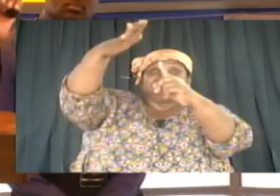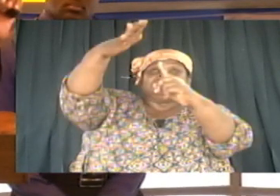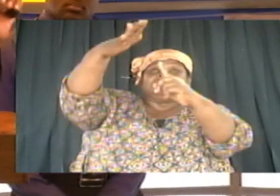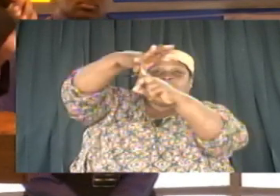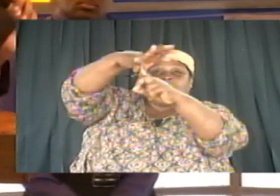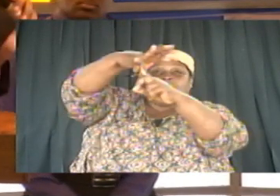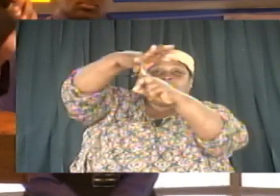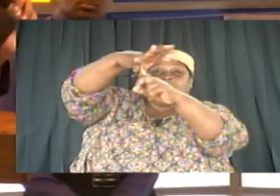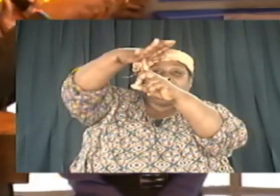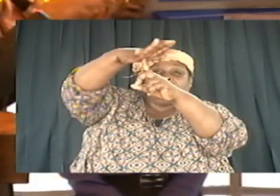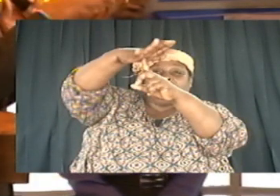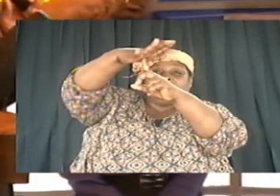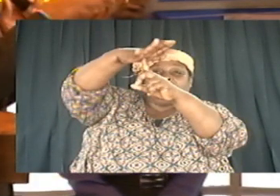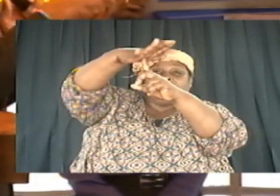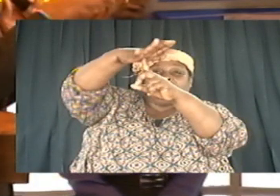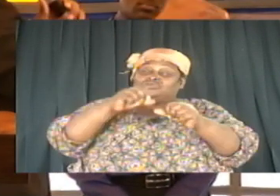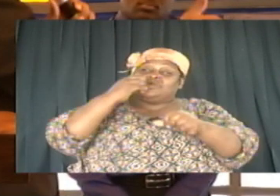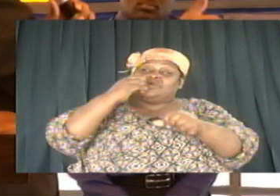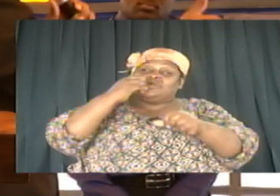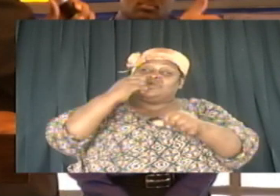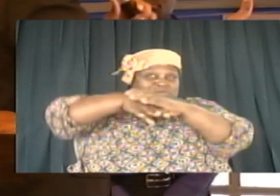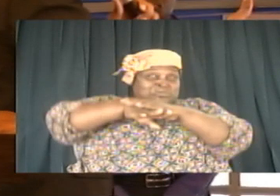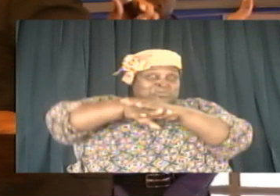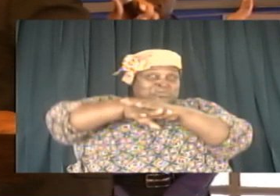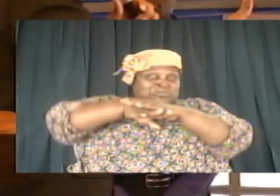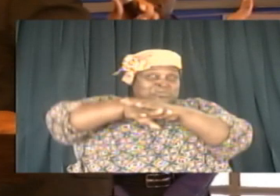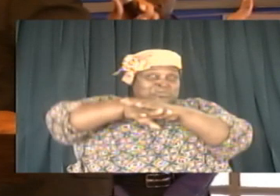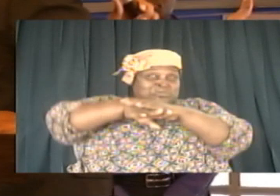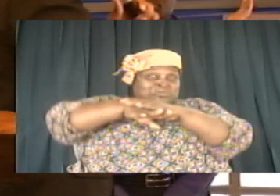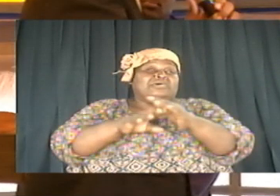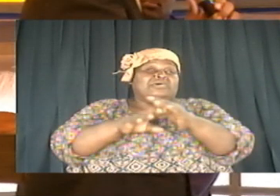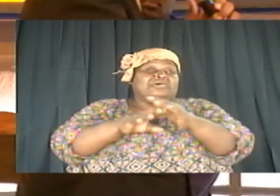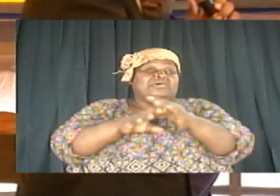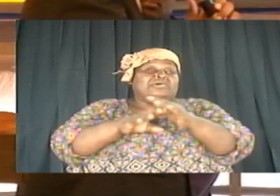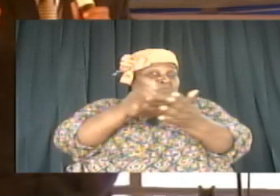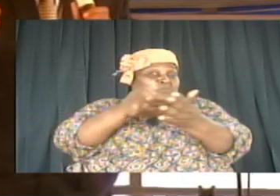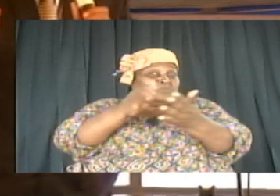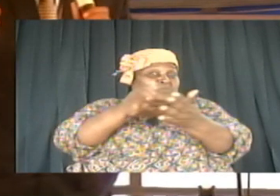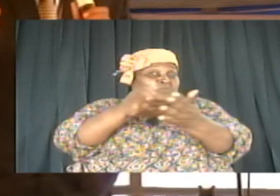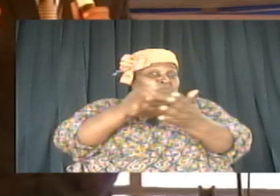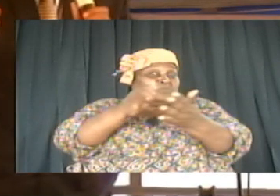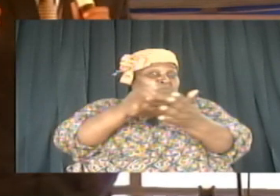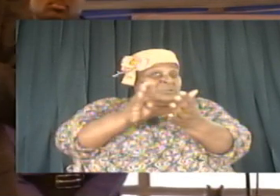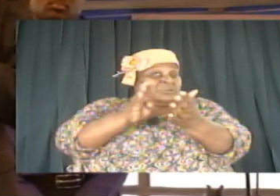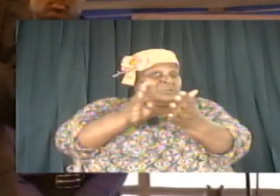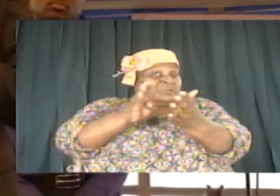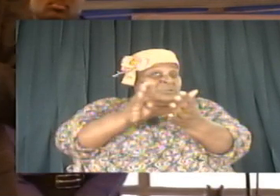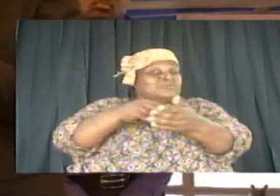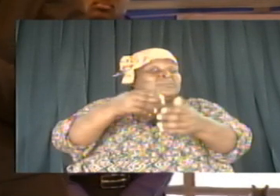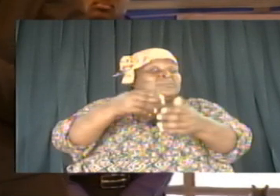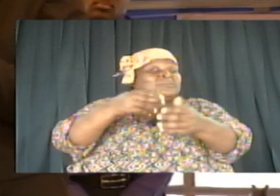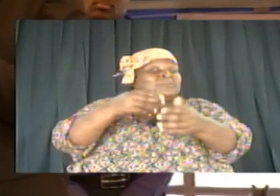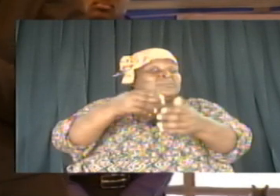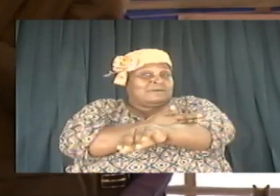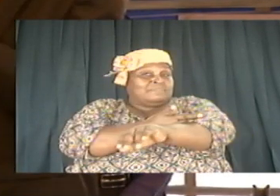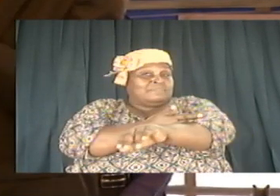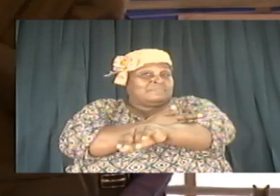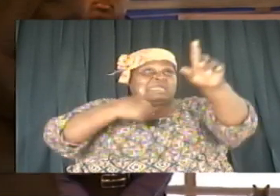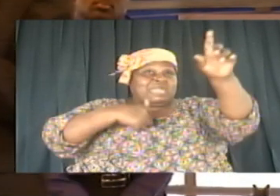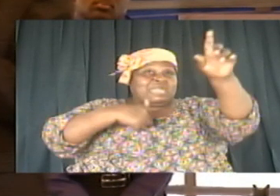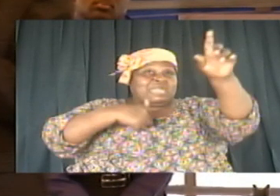Yes, and stay inside and roast that lamb, and I'm going to tell you when to eat it and what you are to do.